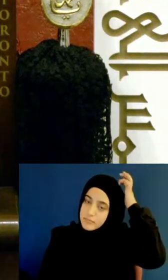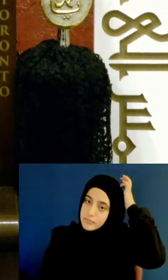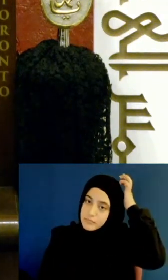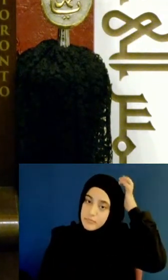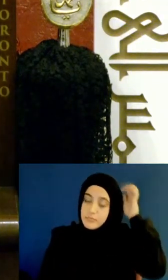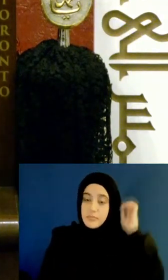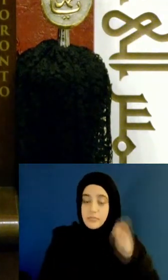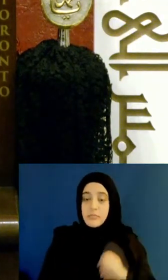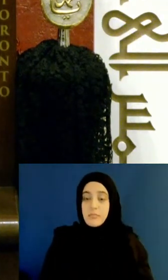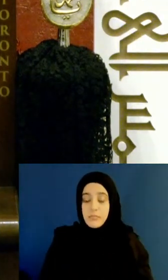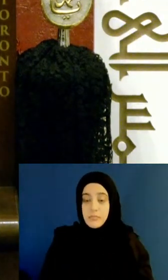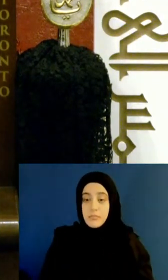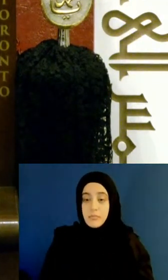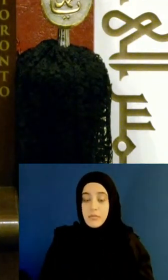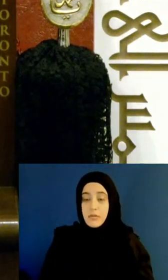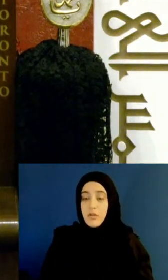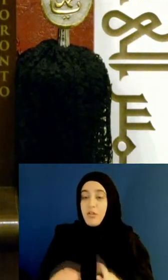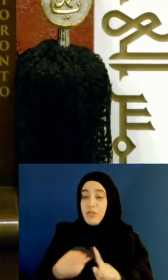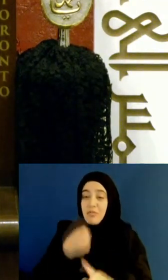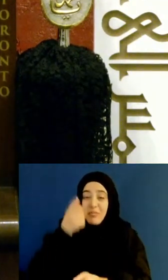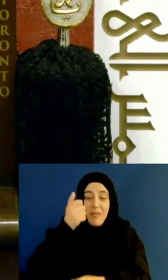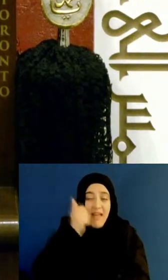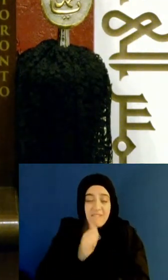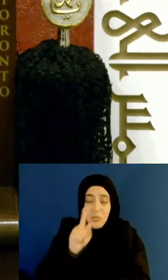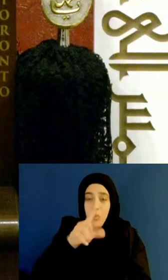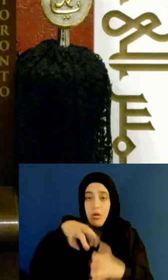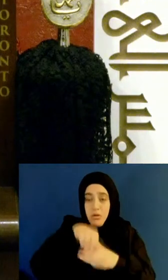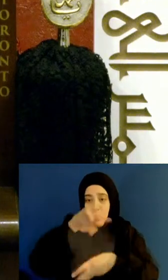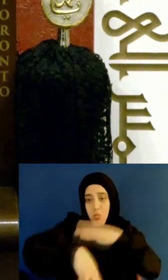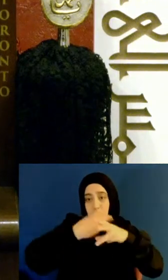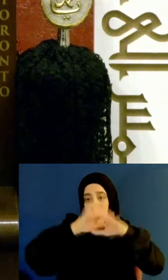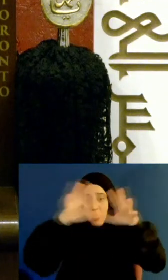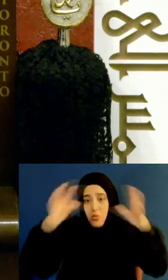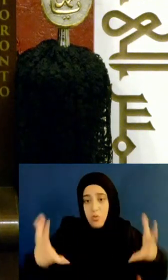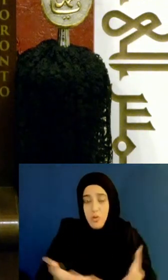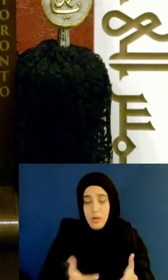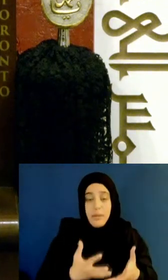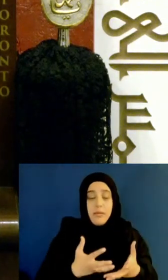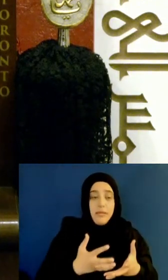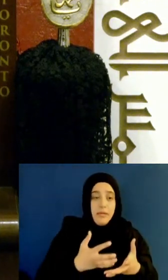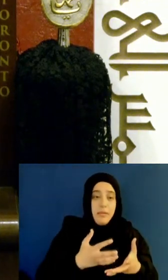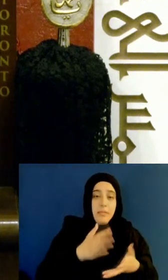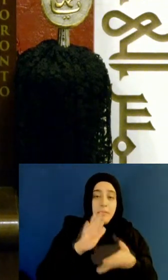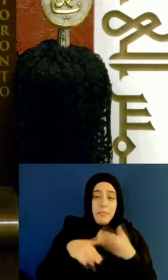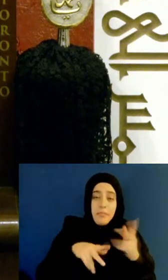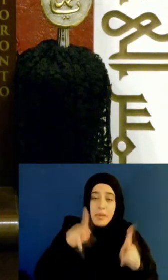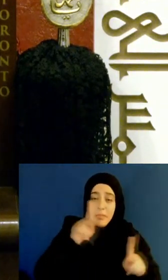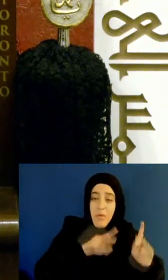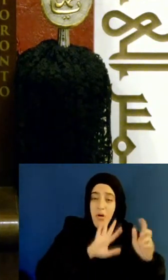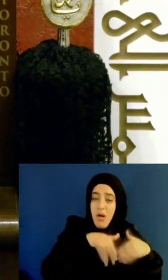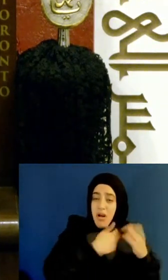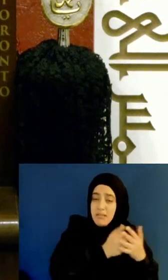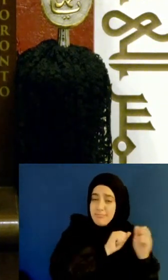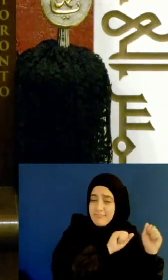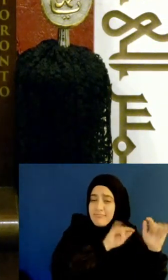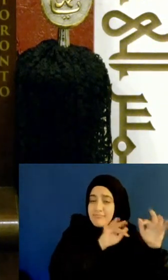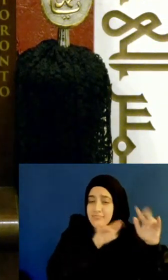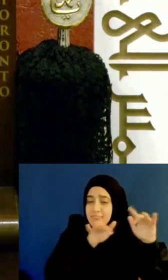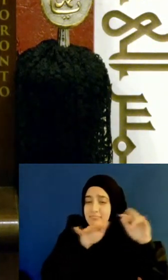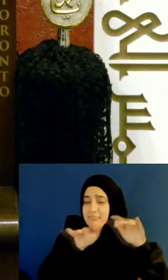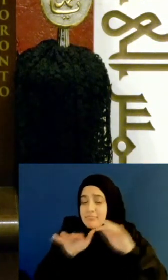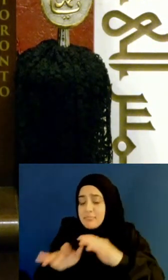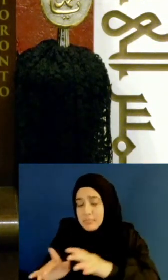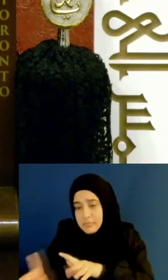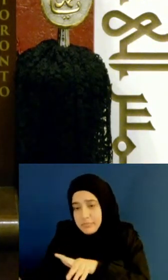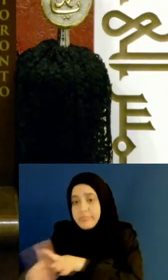every corner of the earth and the globe, people will enter under the imamate of Imam al-Mahdi, under